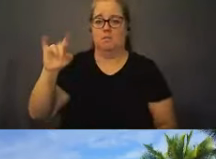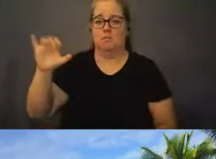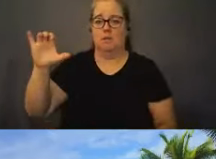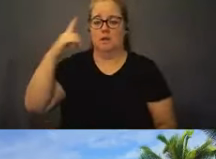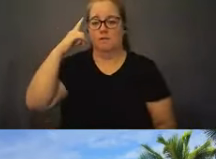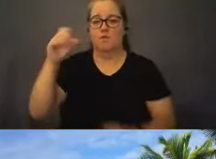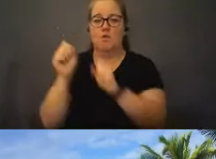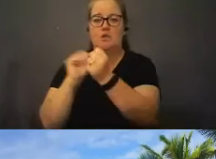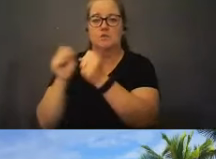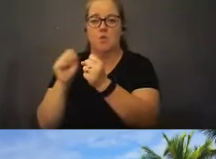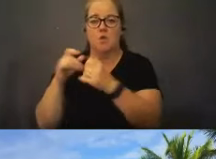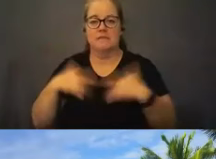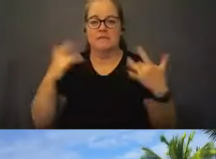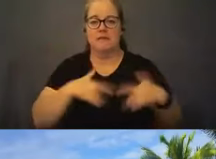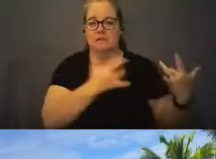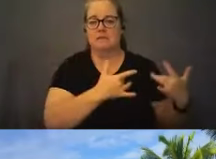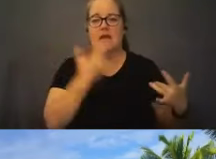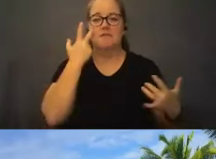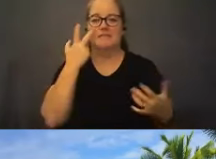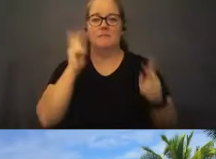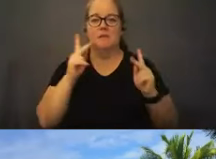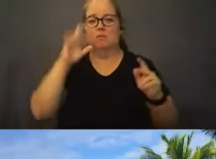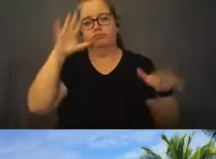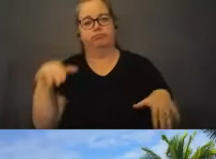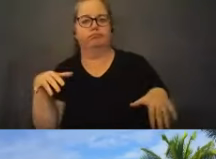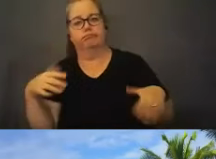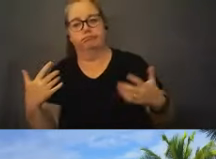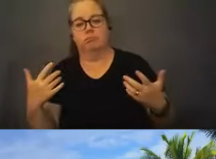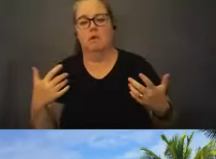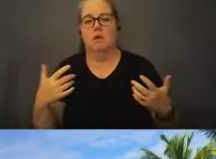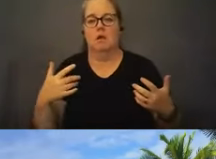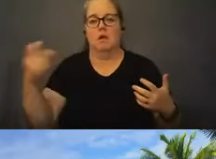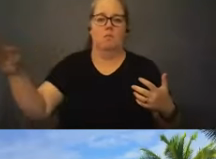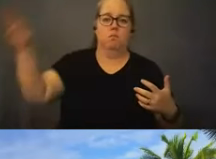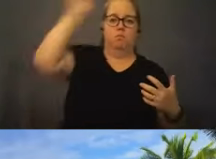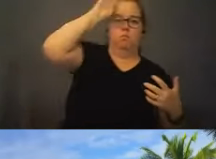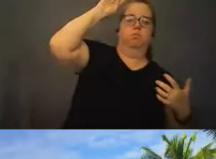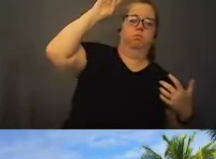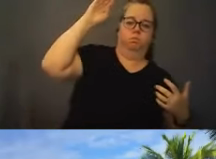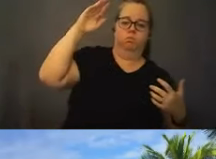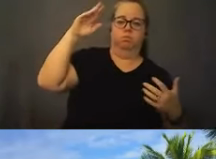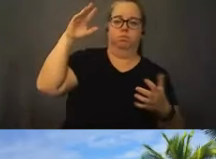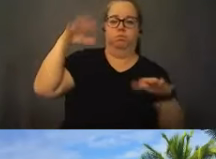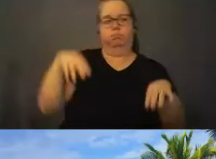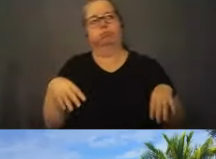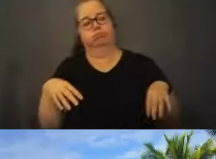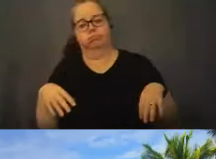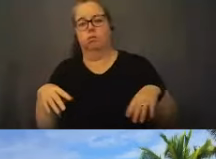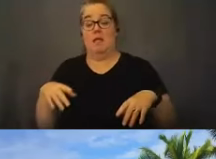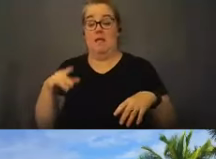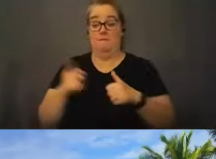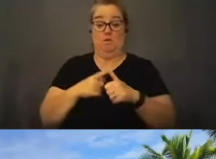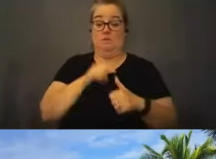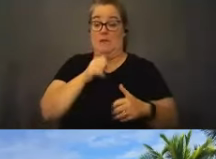people fall after getting hit in the head, and sometimes they're not breathing, but the first thing we do